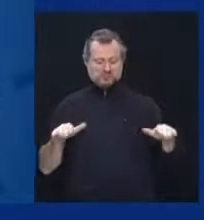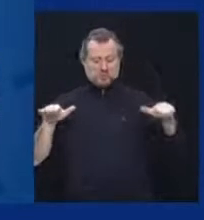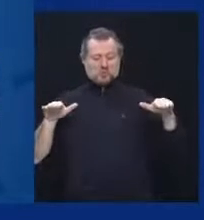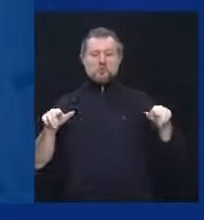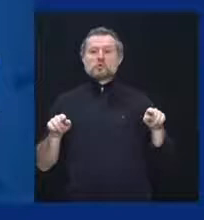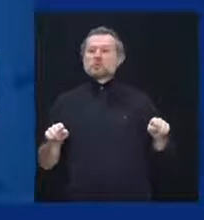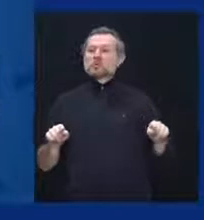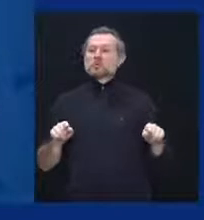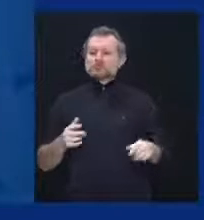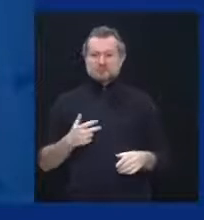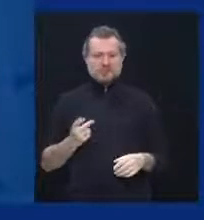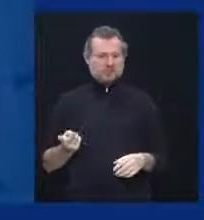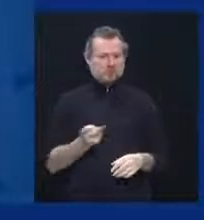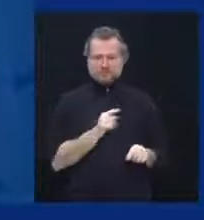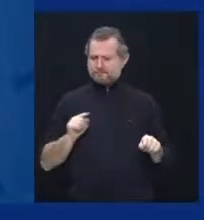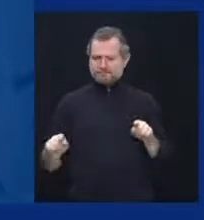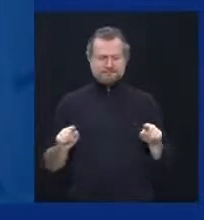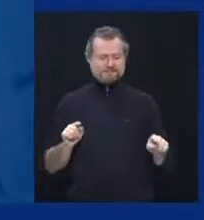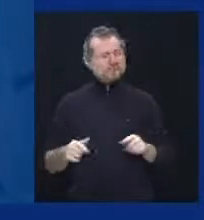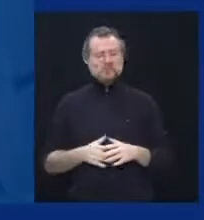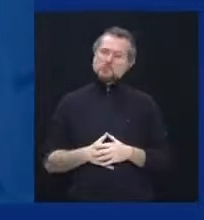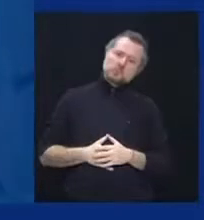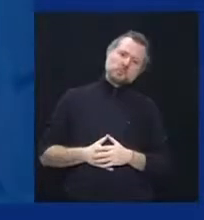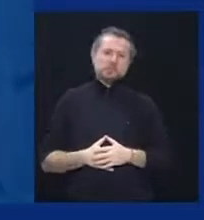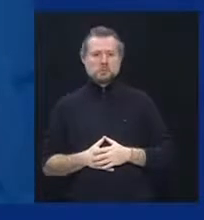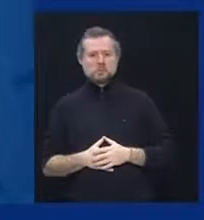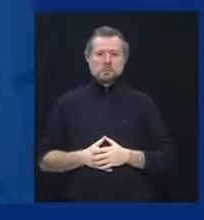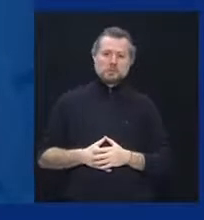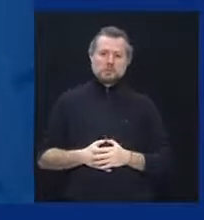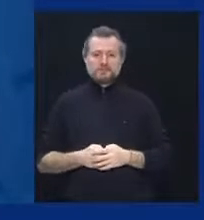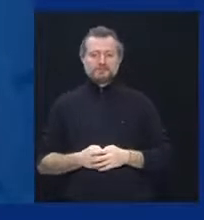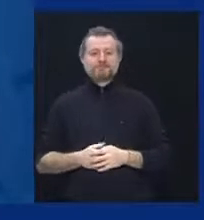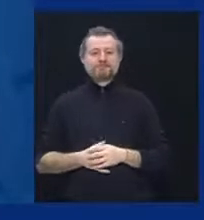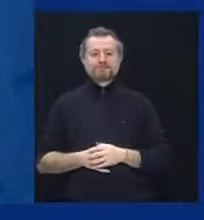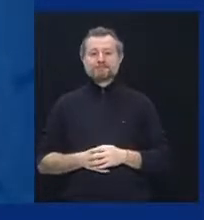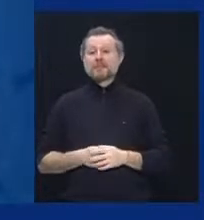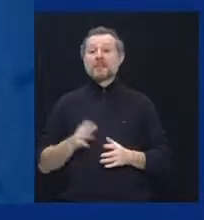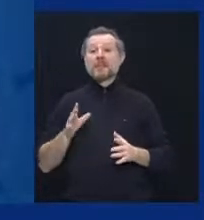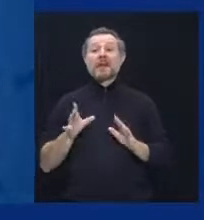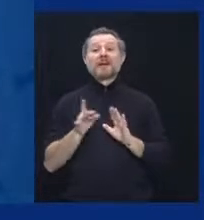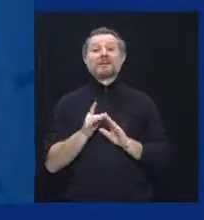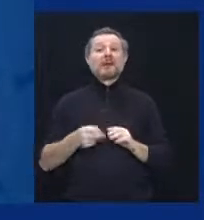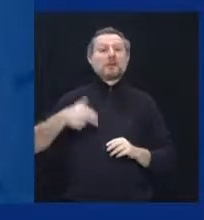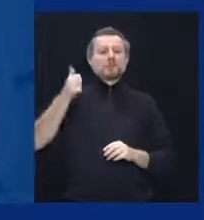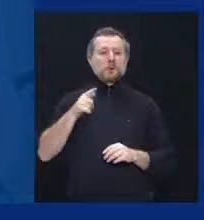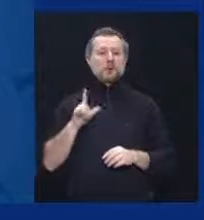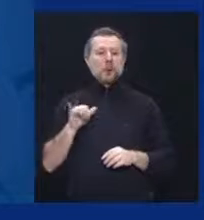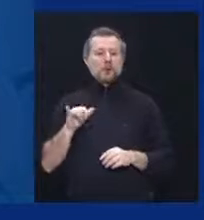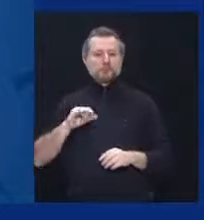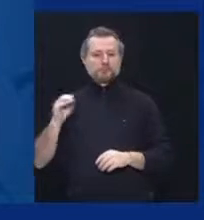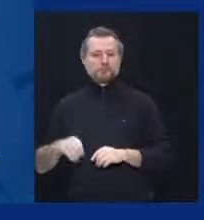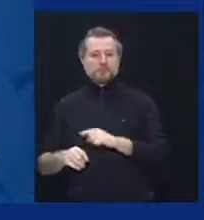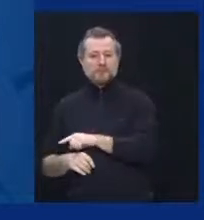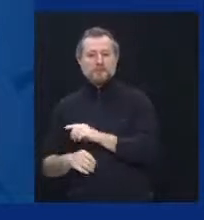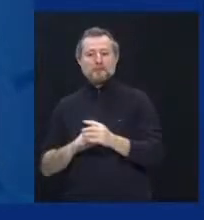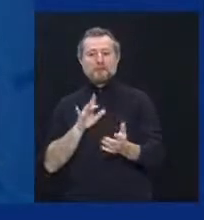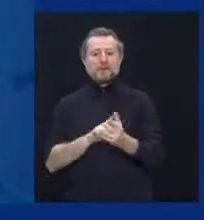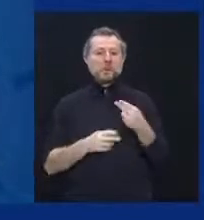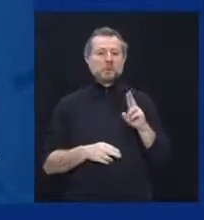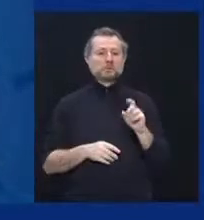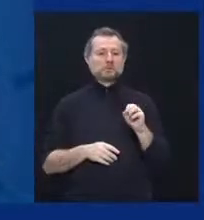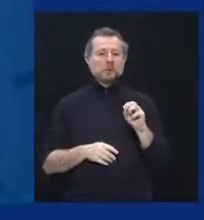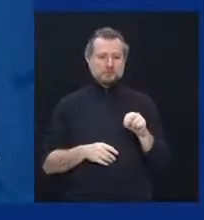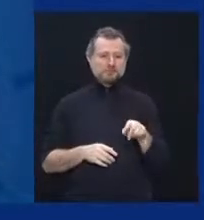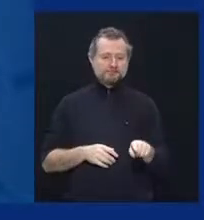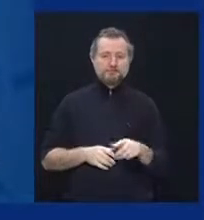Finger Lakes and Long Island. Positivity, highest rate, Long Island, Mid-Hudson. In